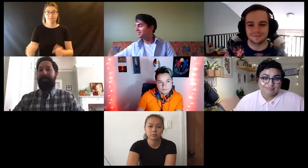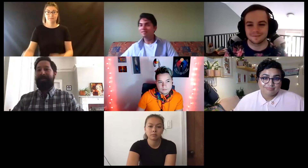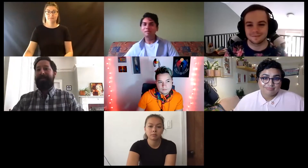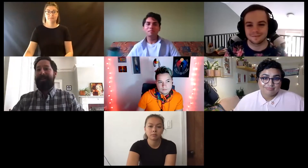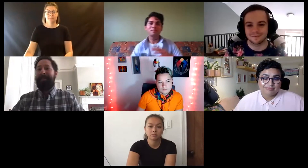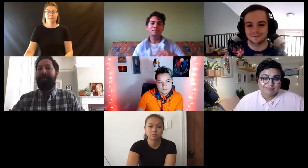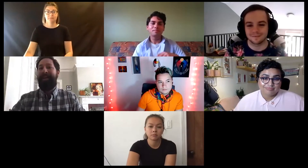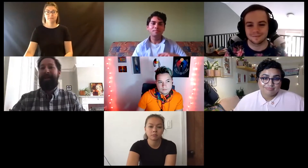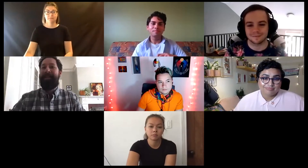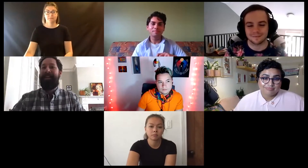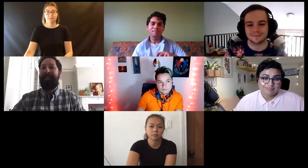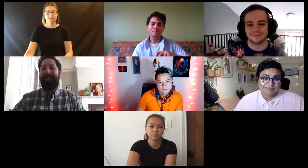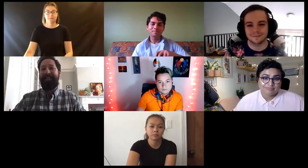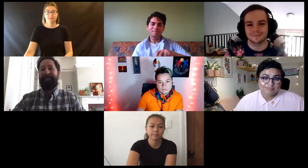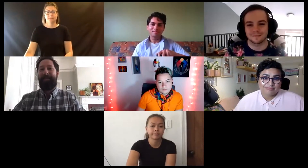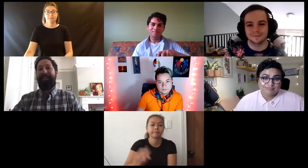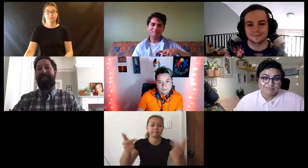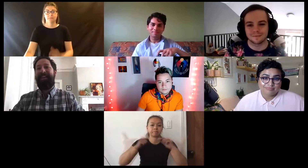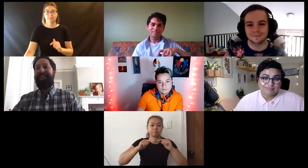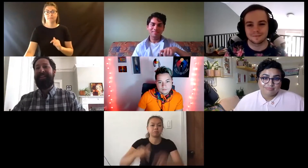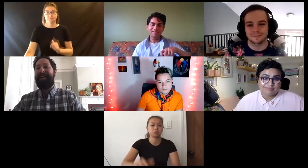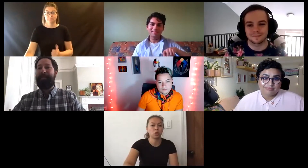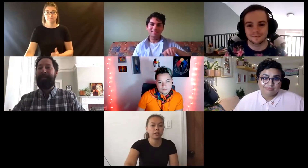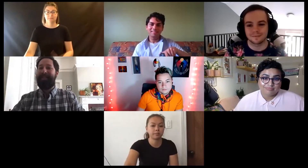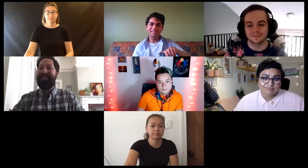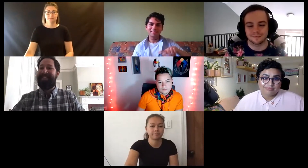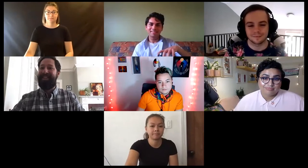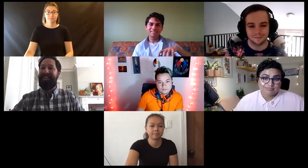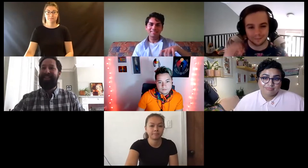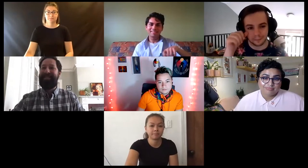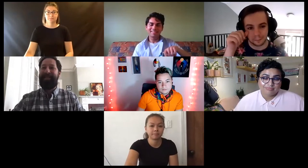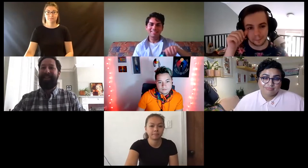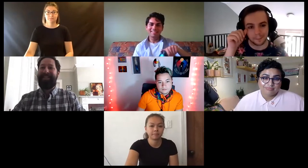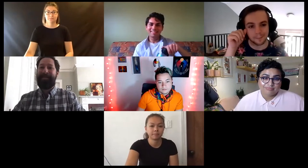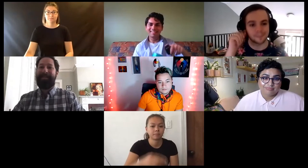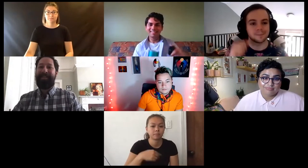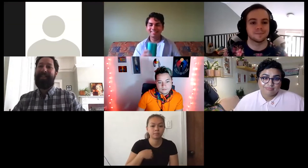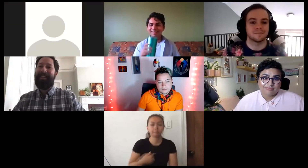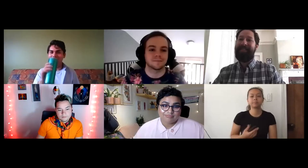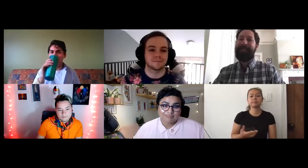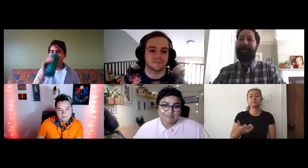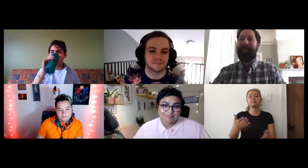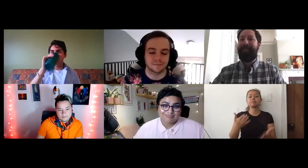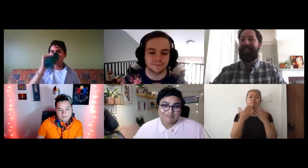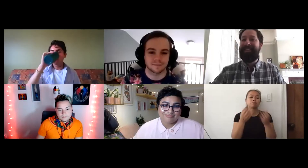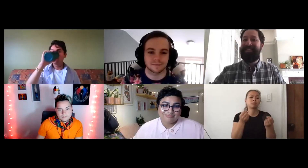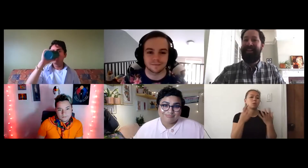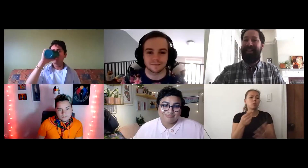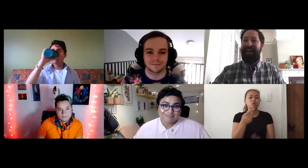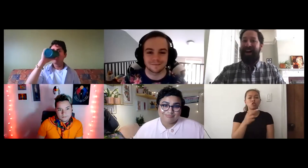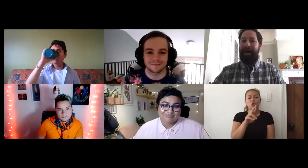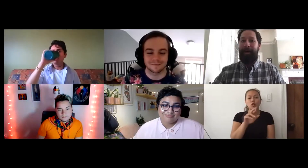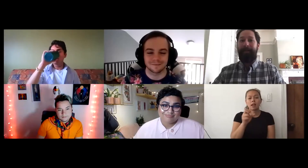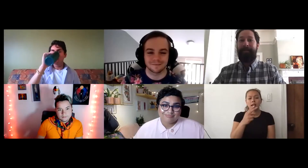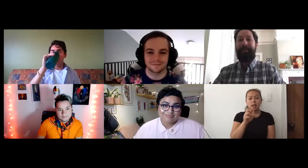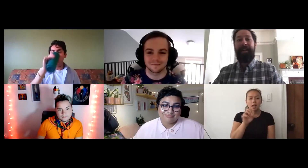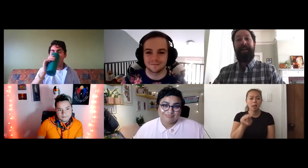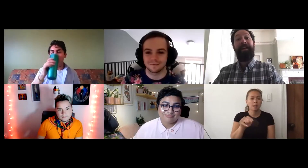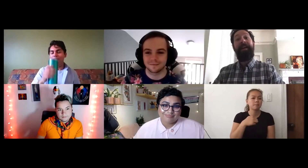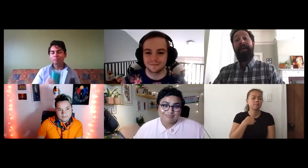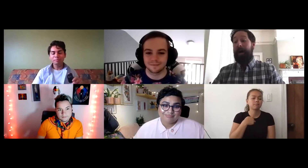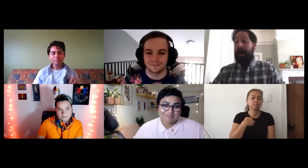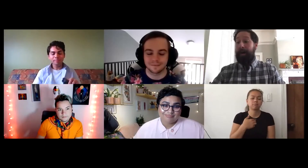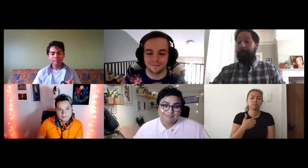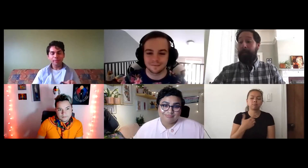Thanks so much, Graham. And I'm glad you had this opportunity to put on something nice and practice some self-care as part of this.